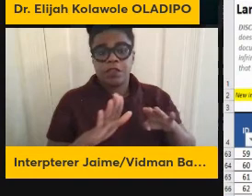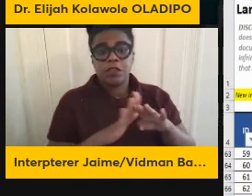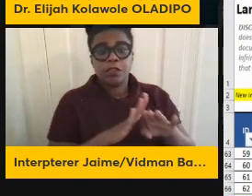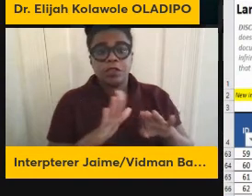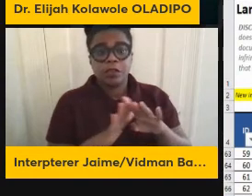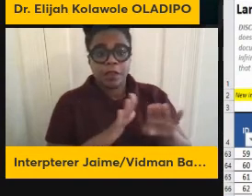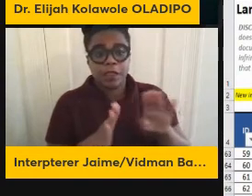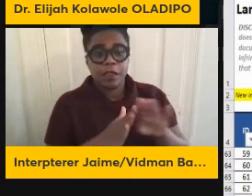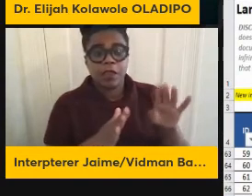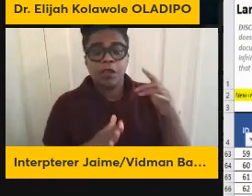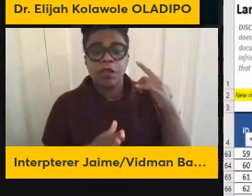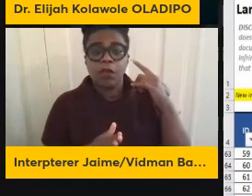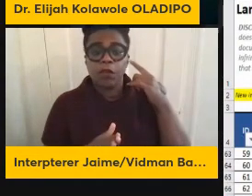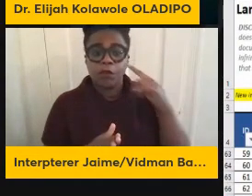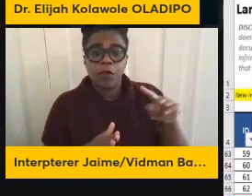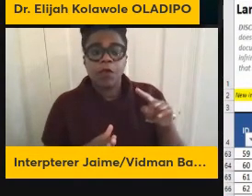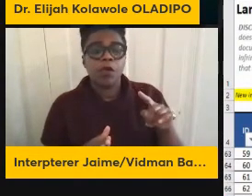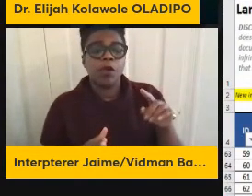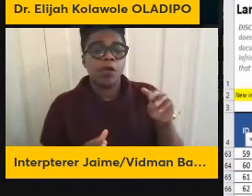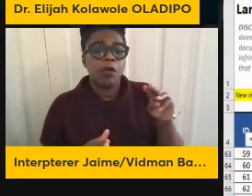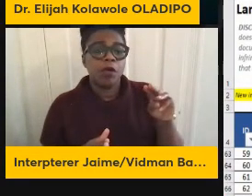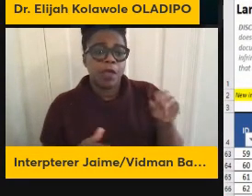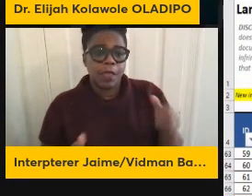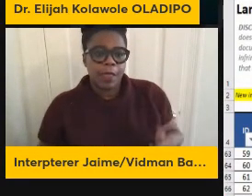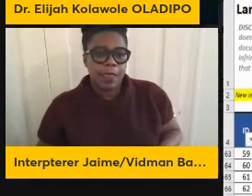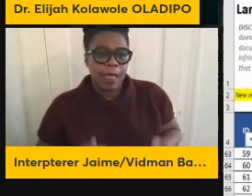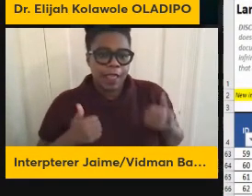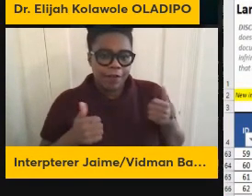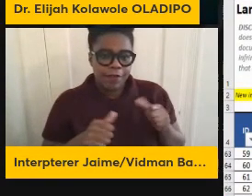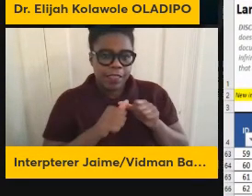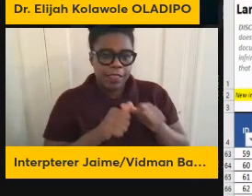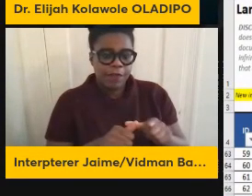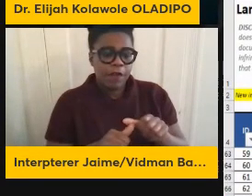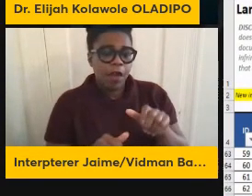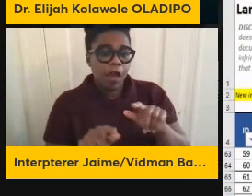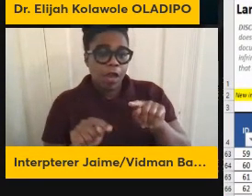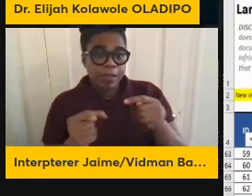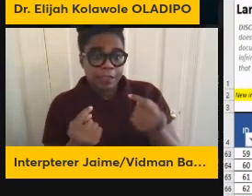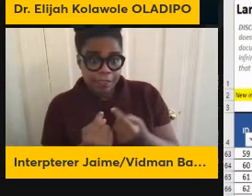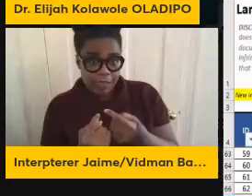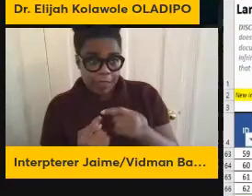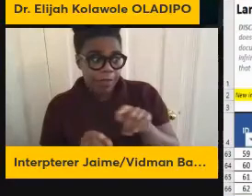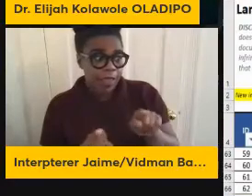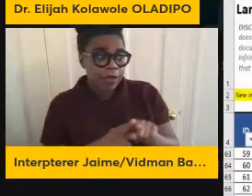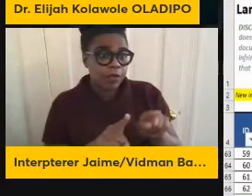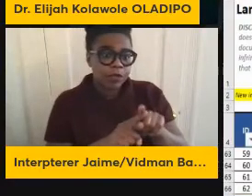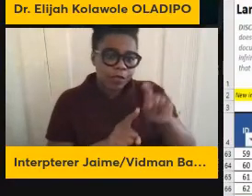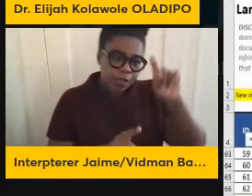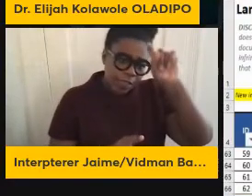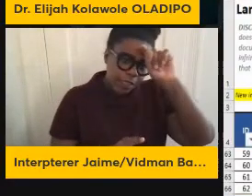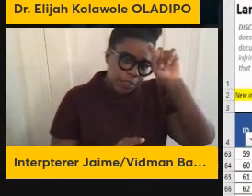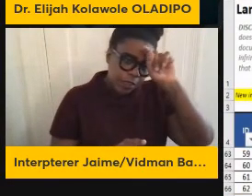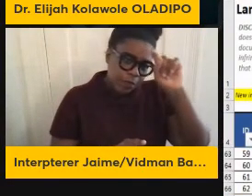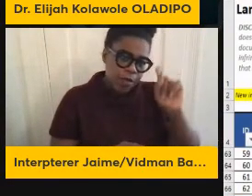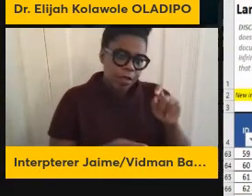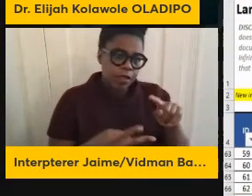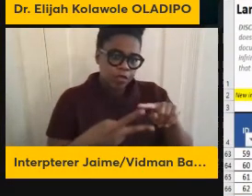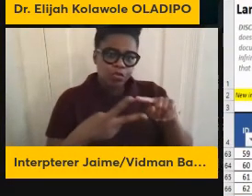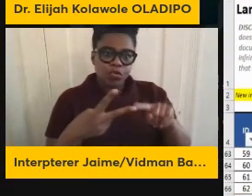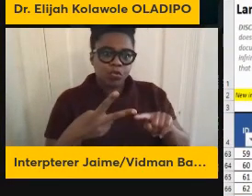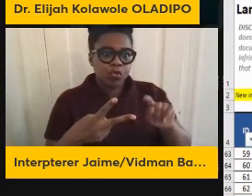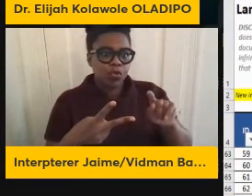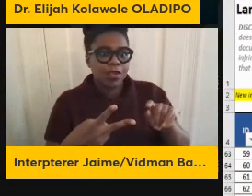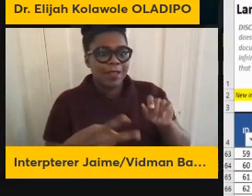by WHO. So making our team and that of Egypt the only team in Africa that made